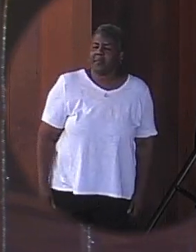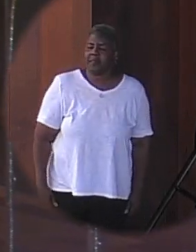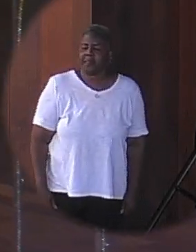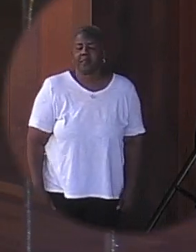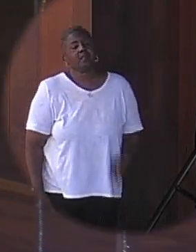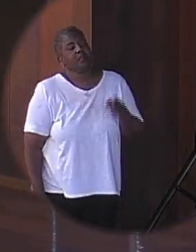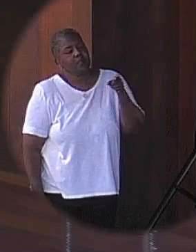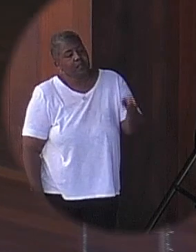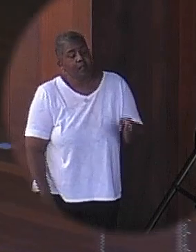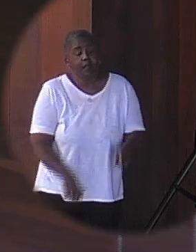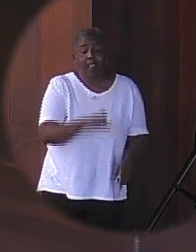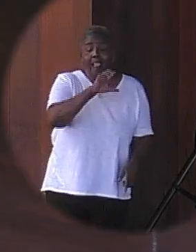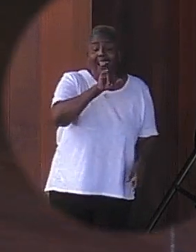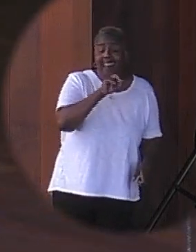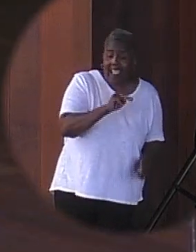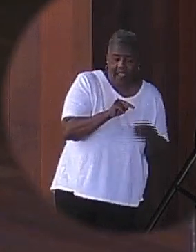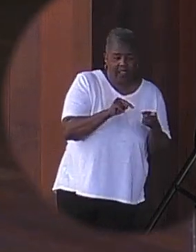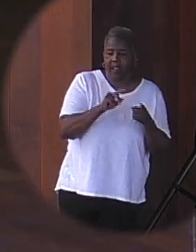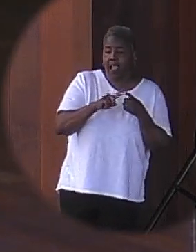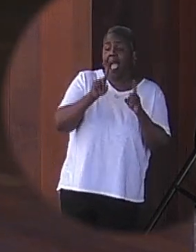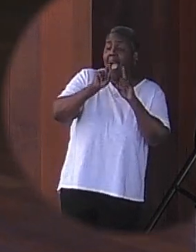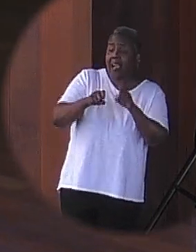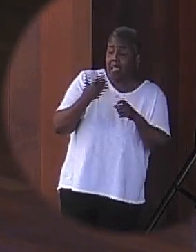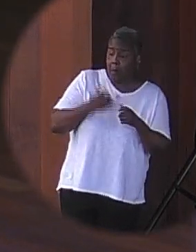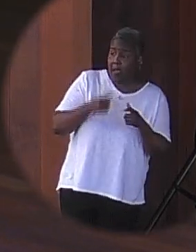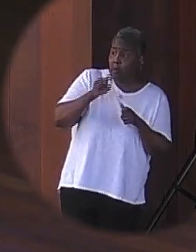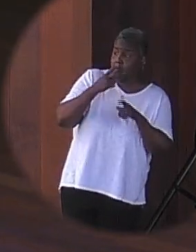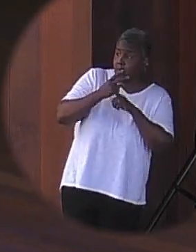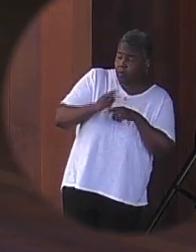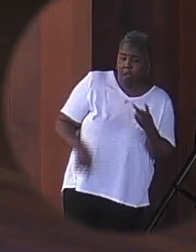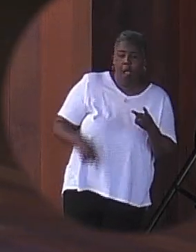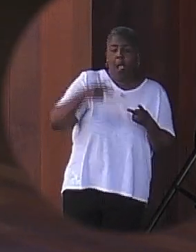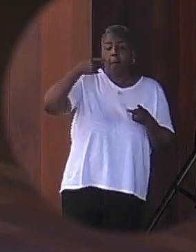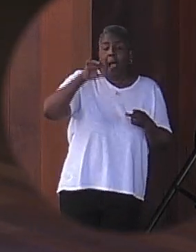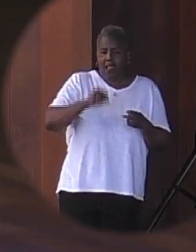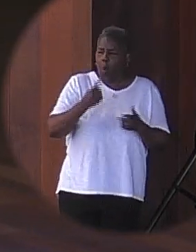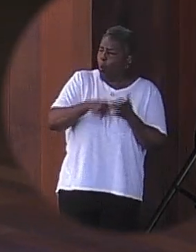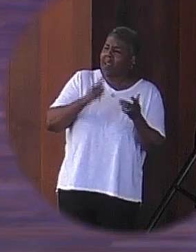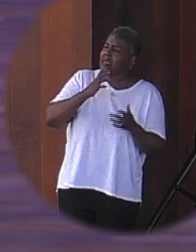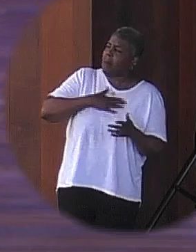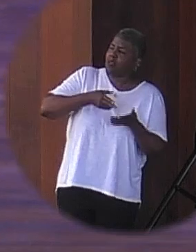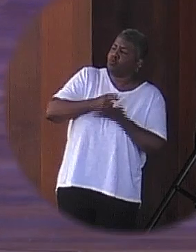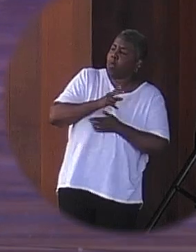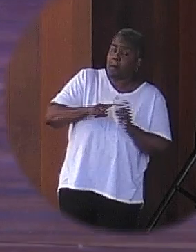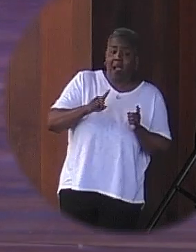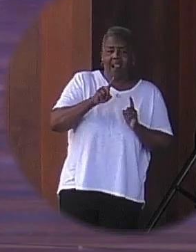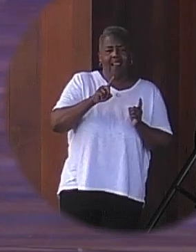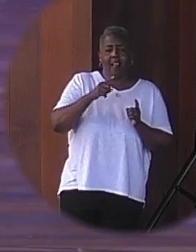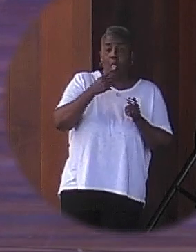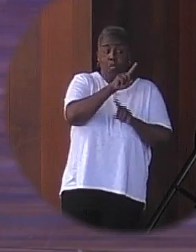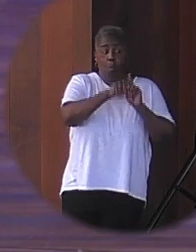Beloved, the Cain question is, am I your keeper? The Pilate question, what is my truth? But the